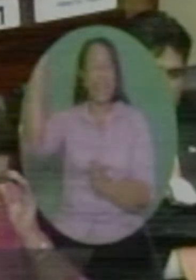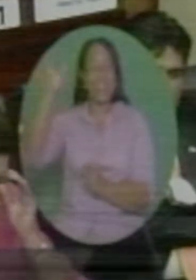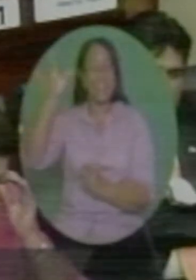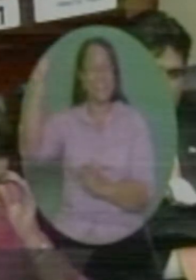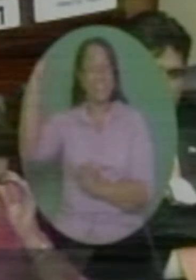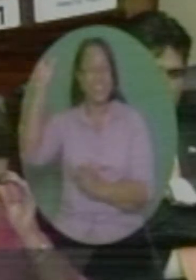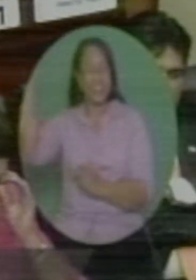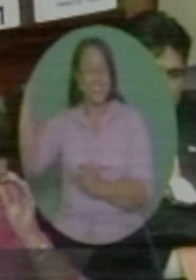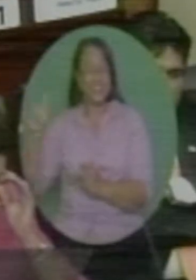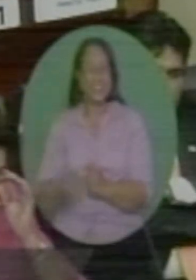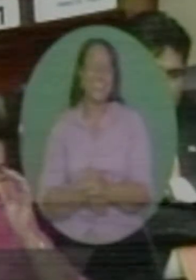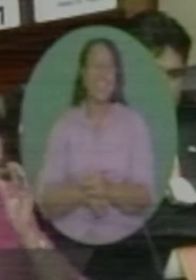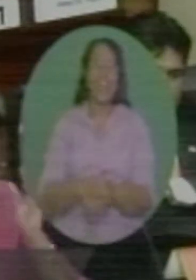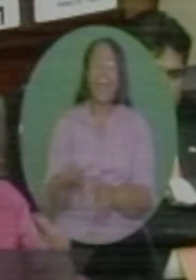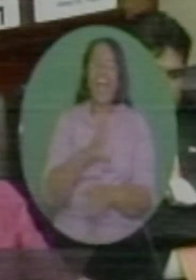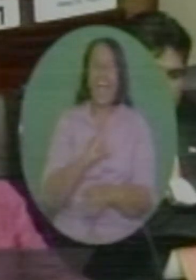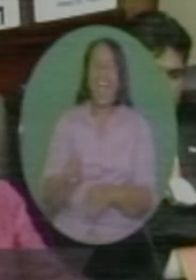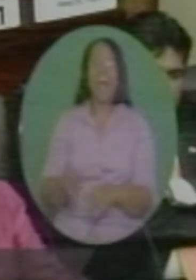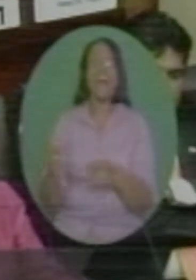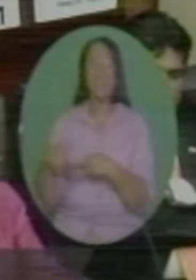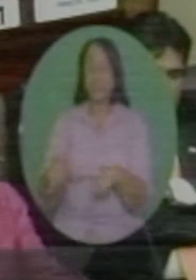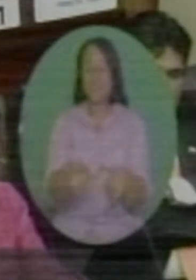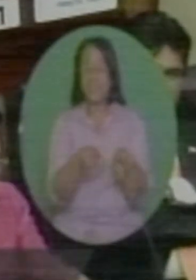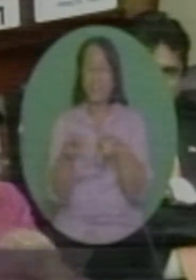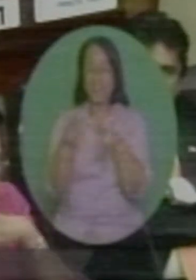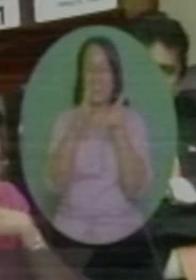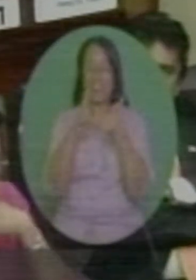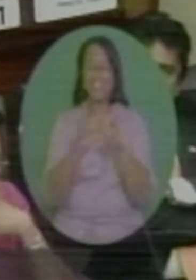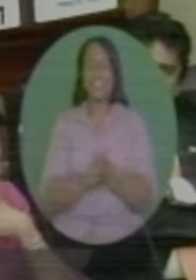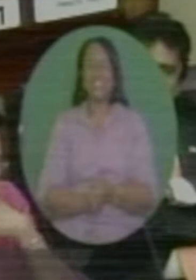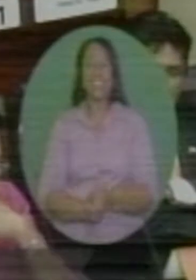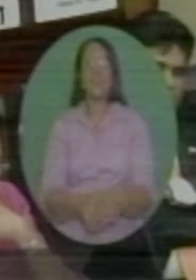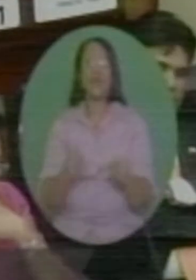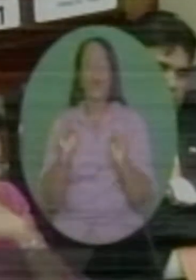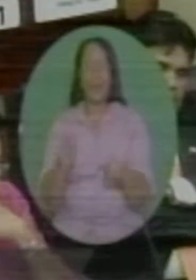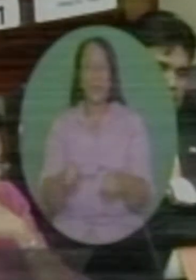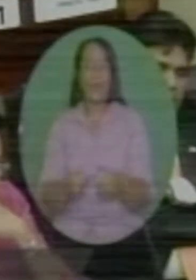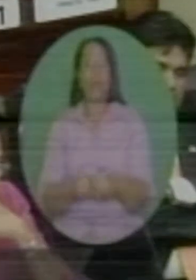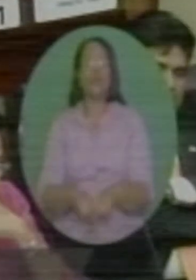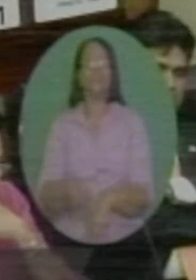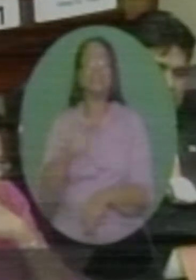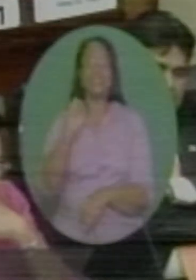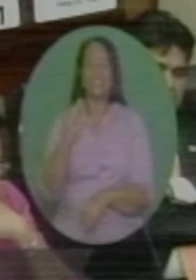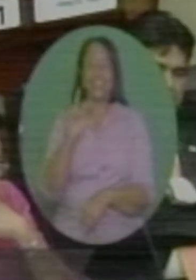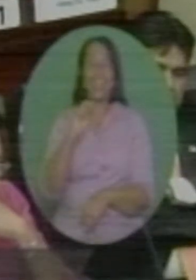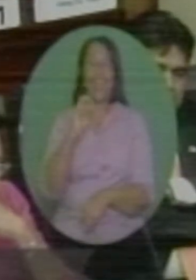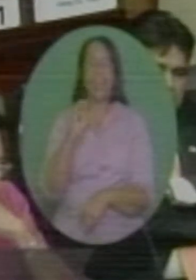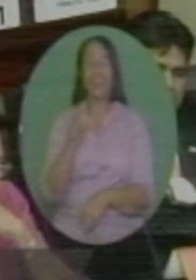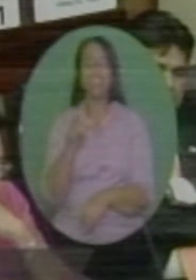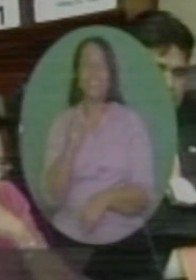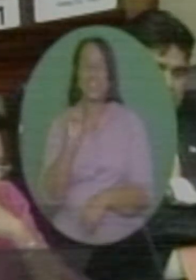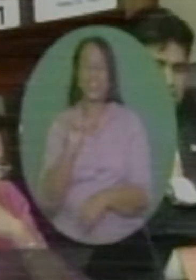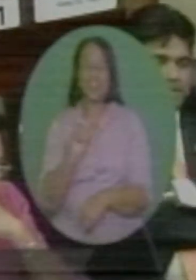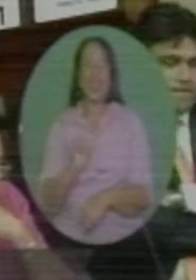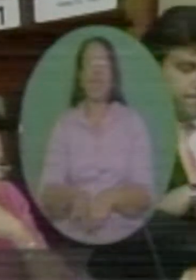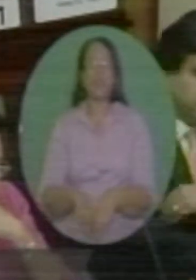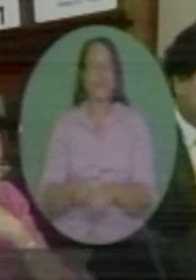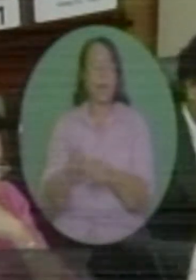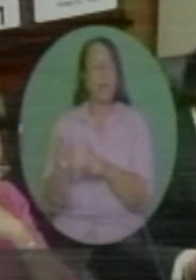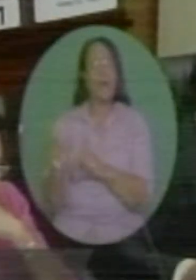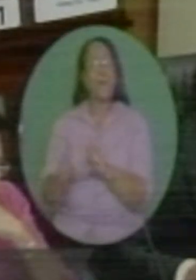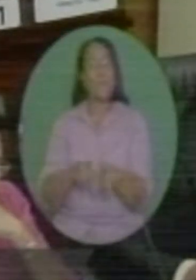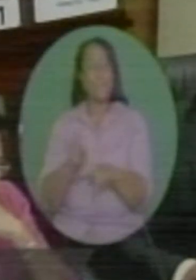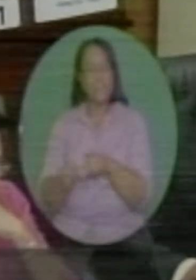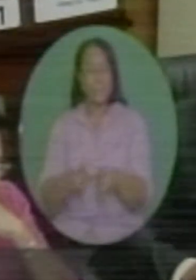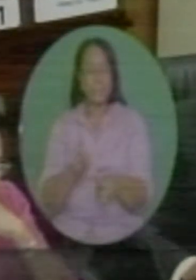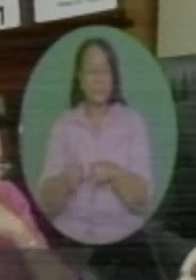are collaborating with the major airlines as well as with airport and cargo operators with a view to expanding their opportunities